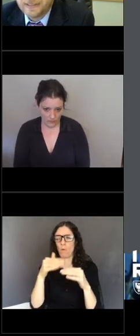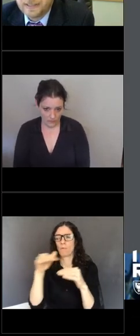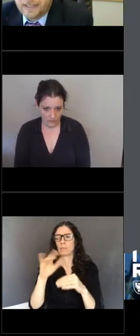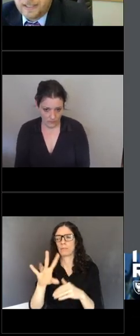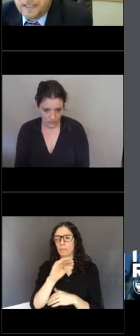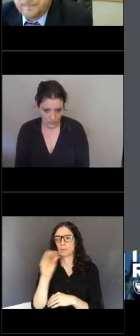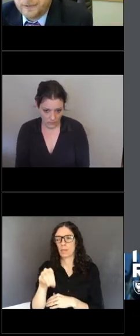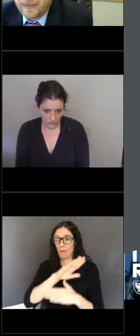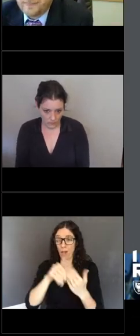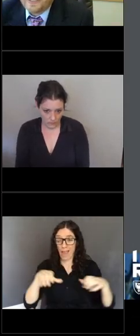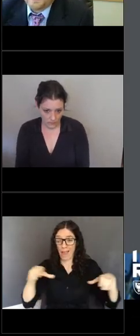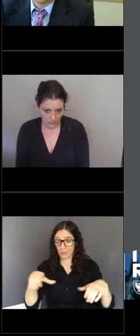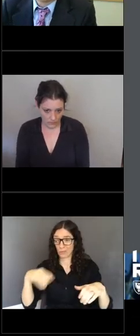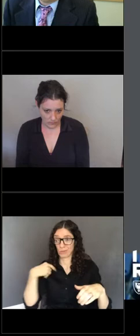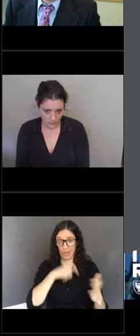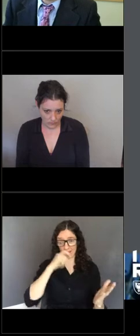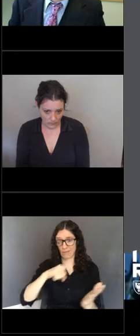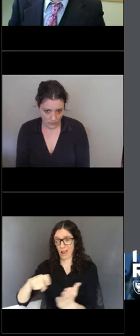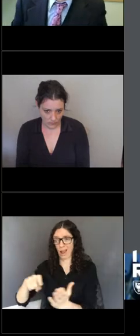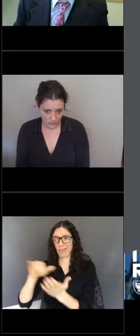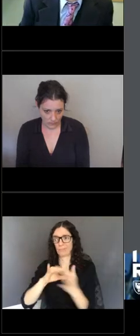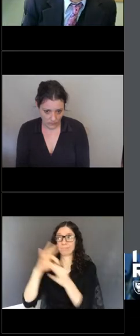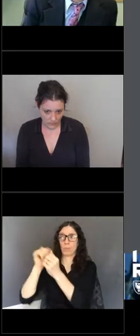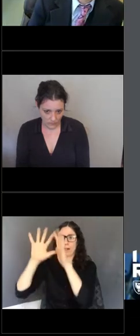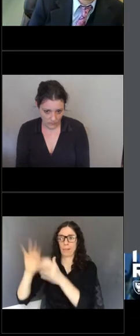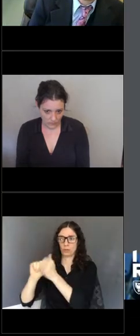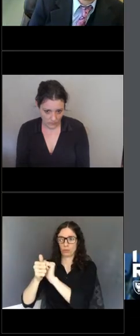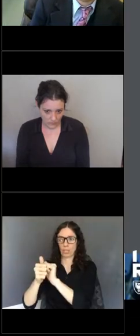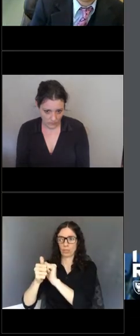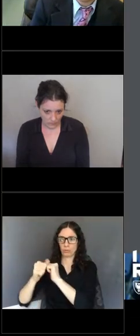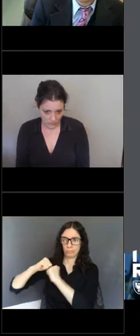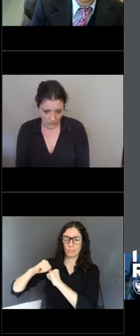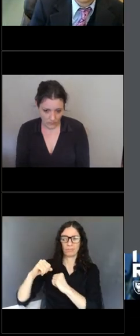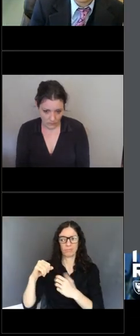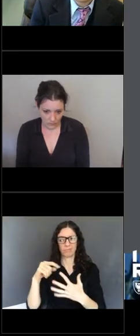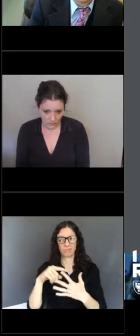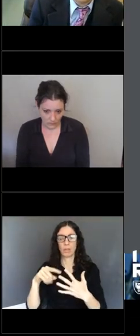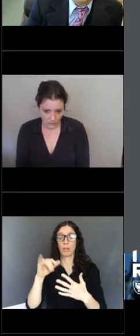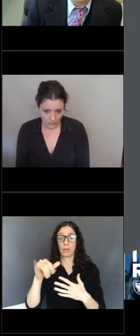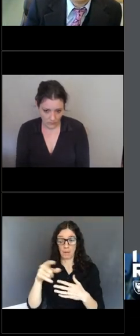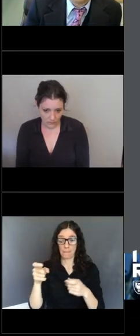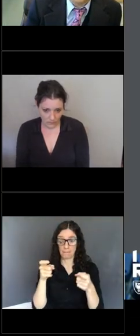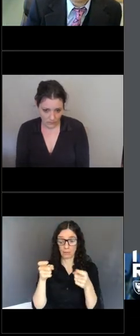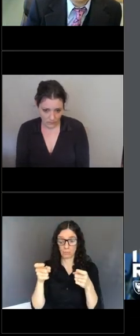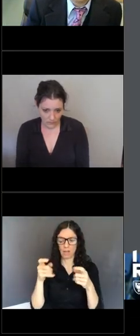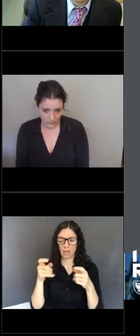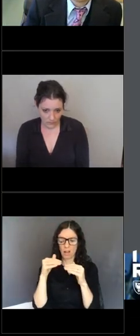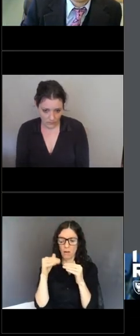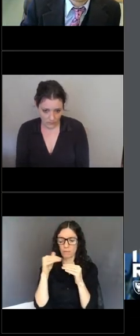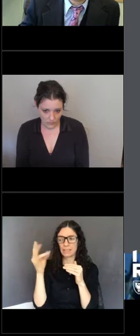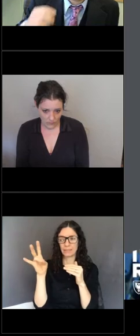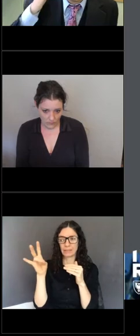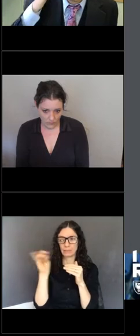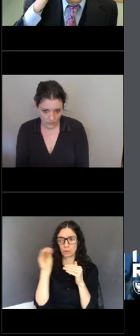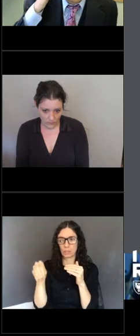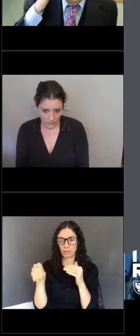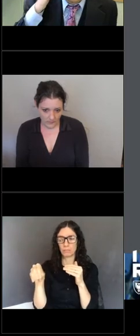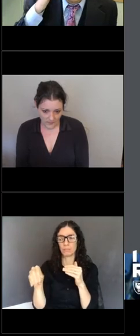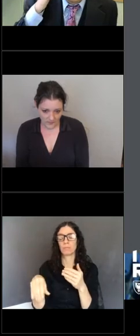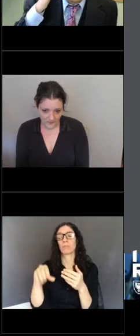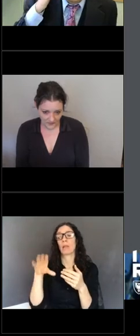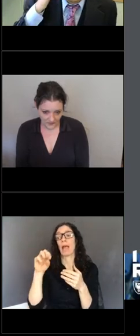found. Following that, we had management that had 37 actions, which is a little over 17%, and outreach, which was the